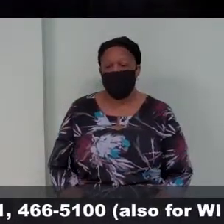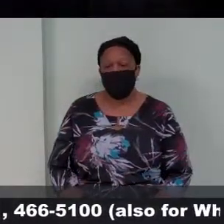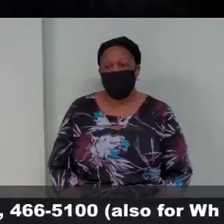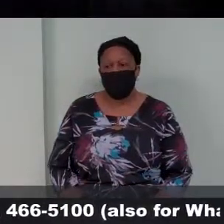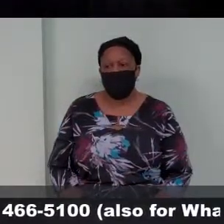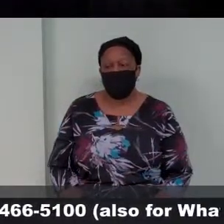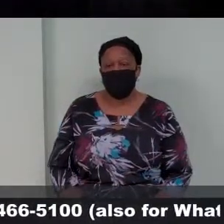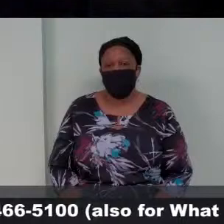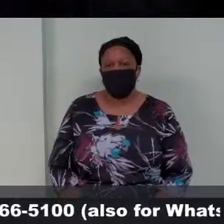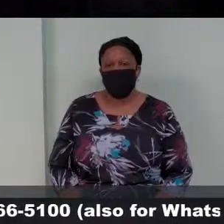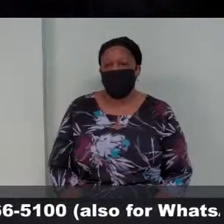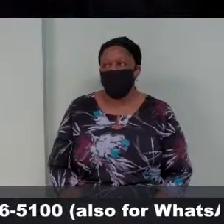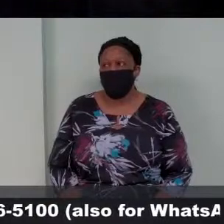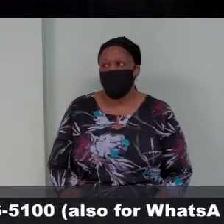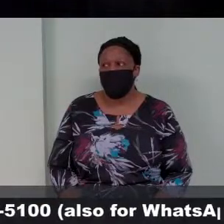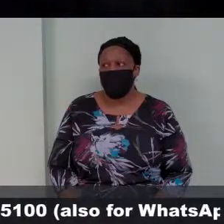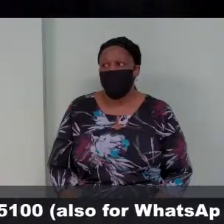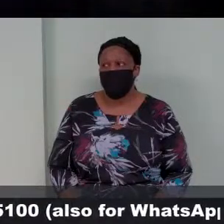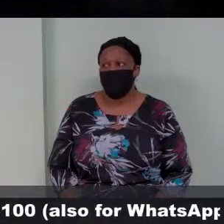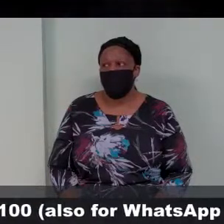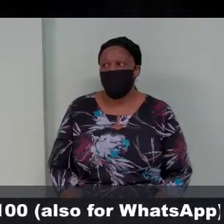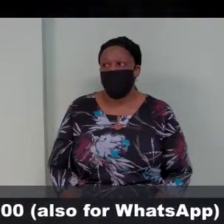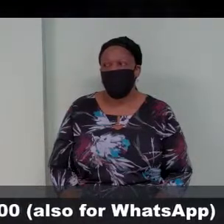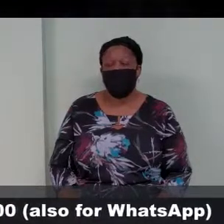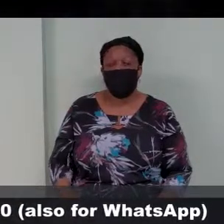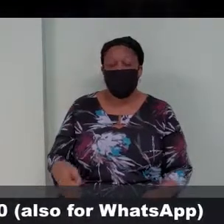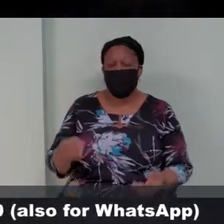the commencement. Over